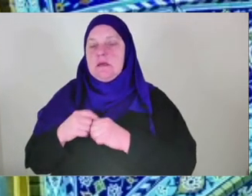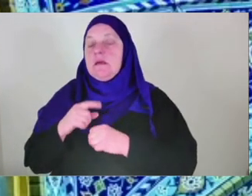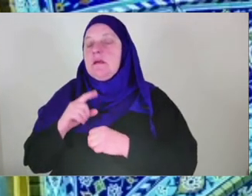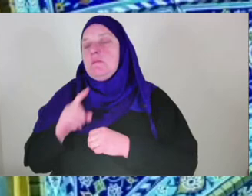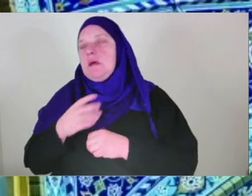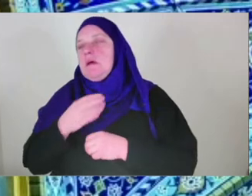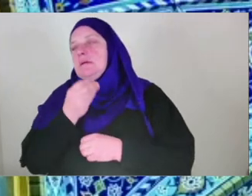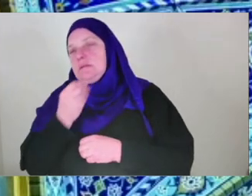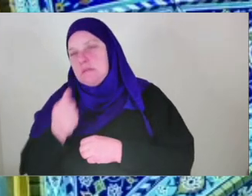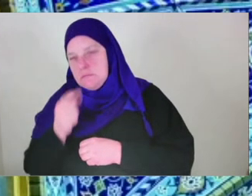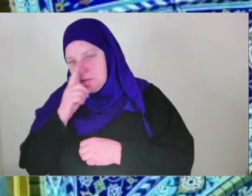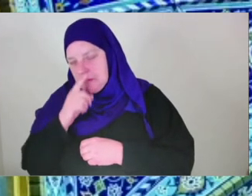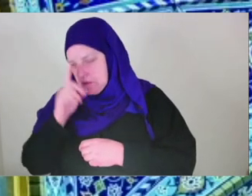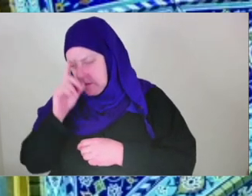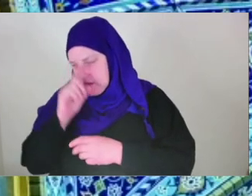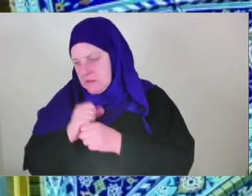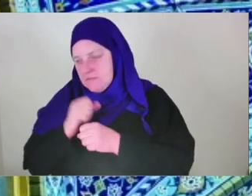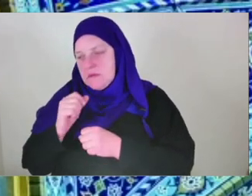zakat applies to your